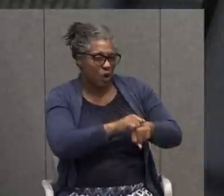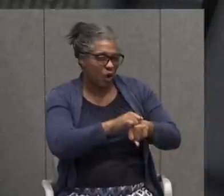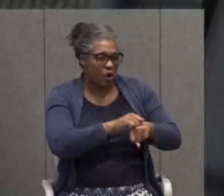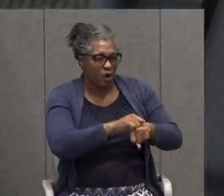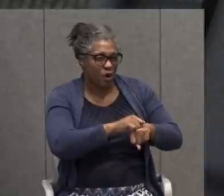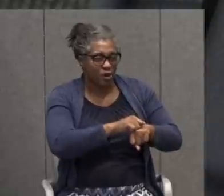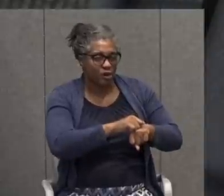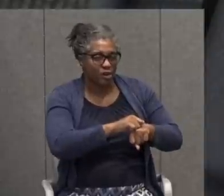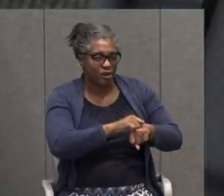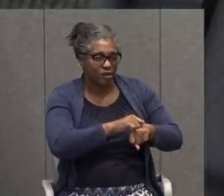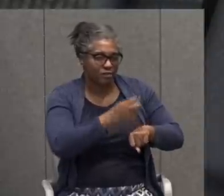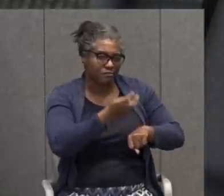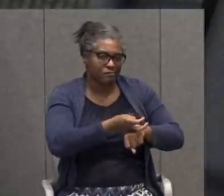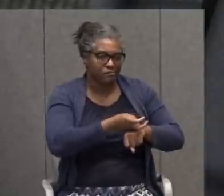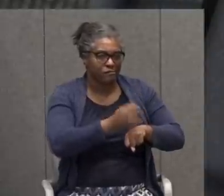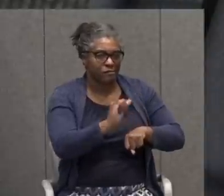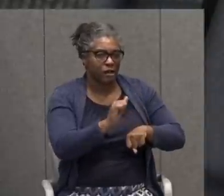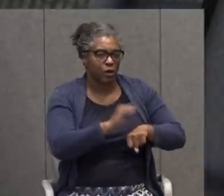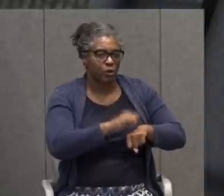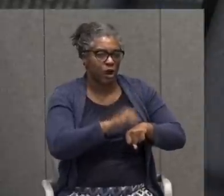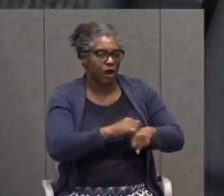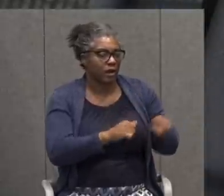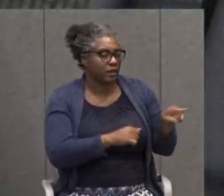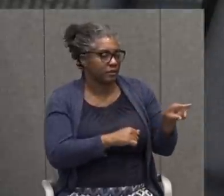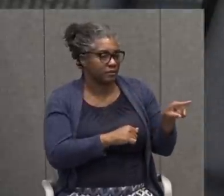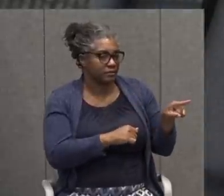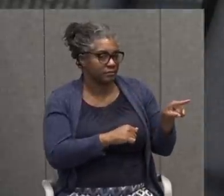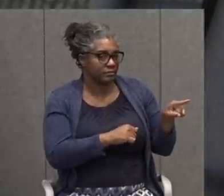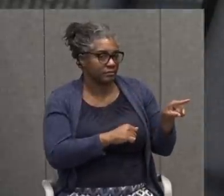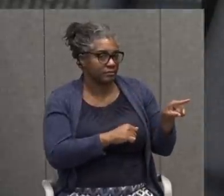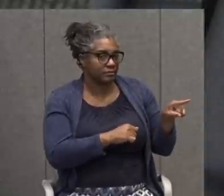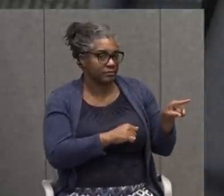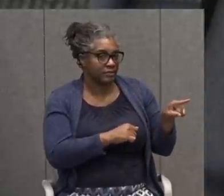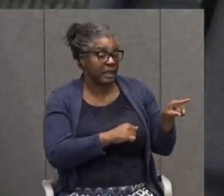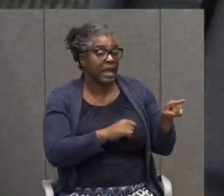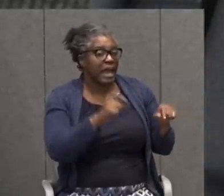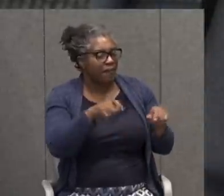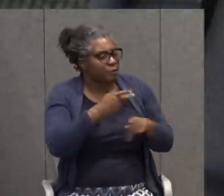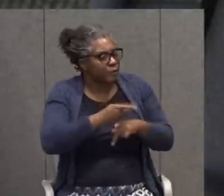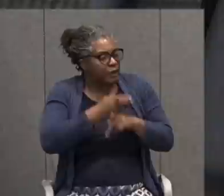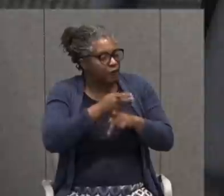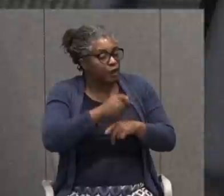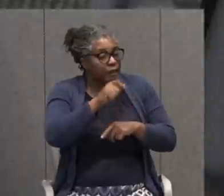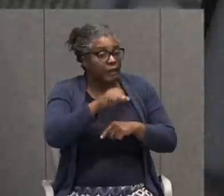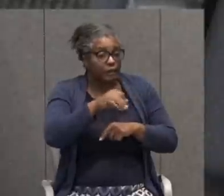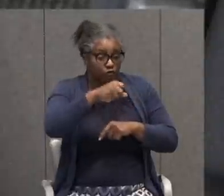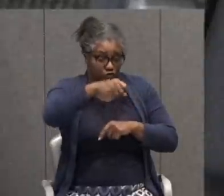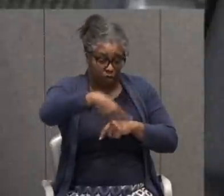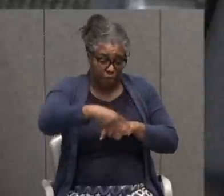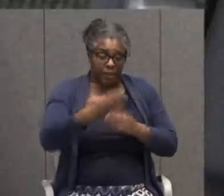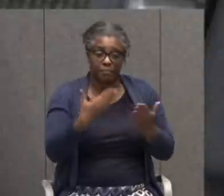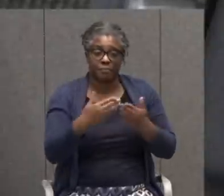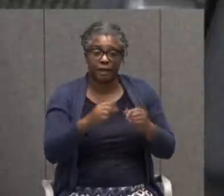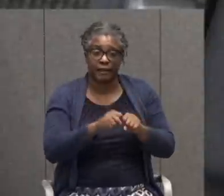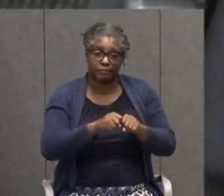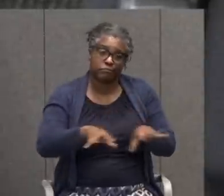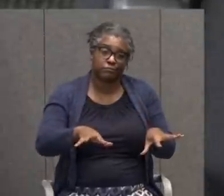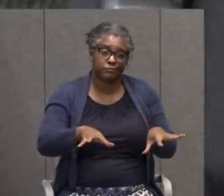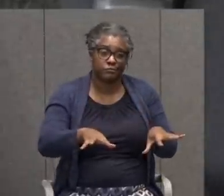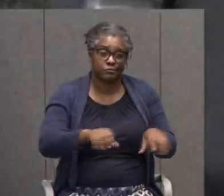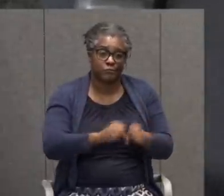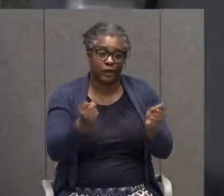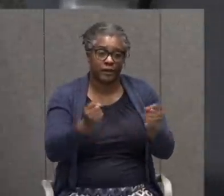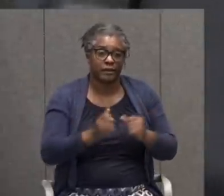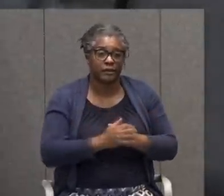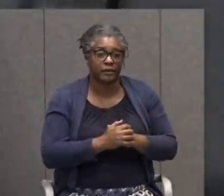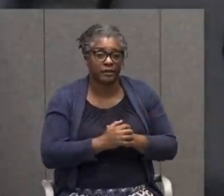hit it with something hard or drop it, it might shatter. So I want to be very careful with that. Now, sometimes when you find fossils, you might even